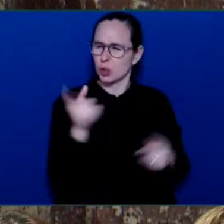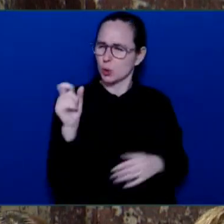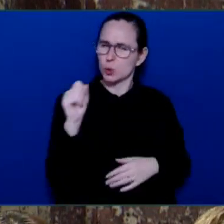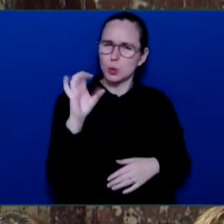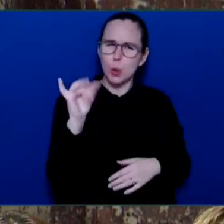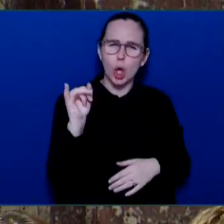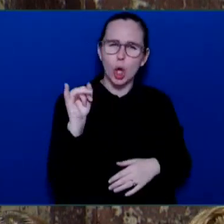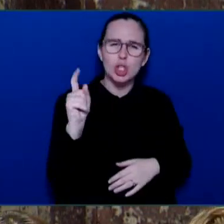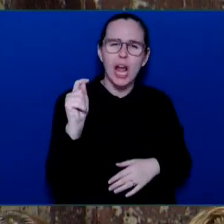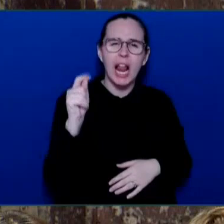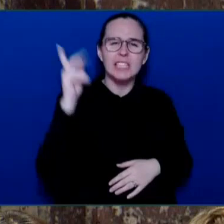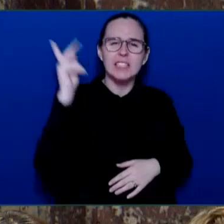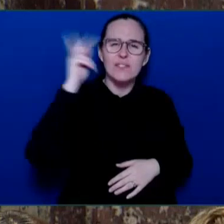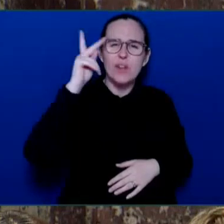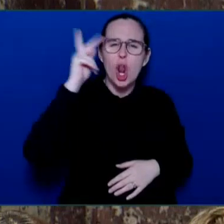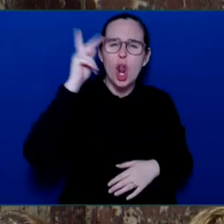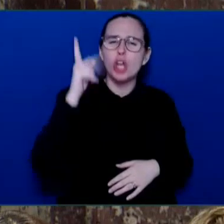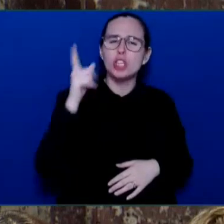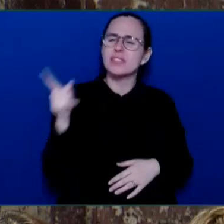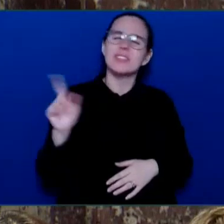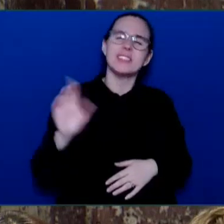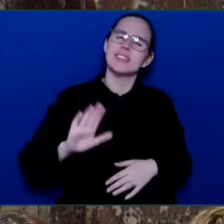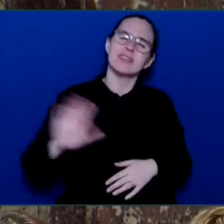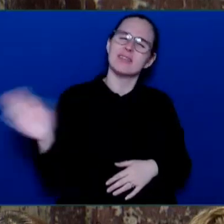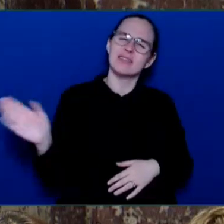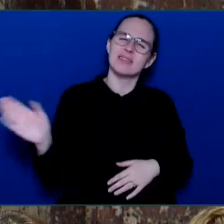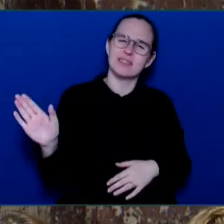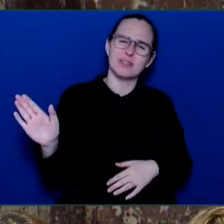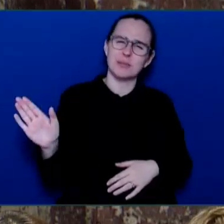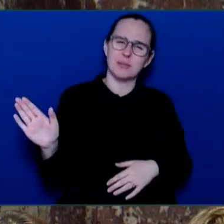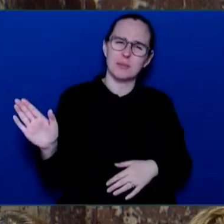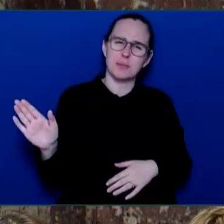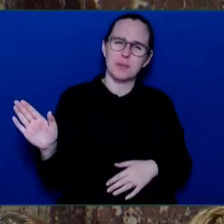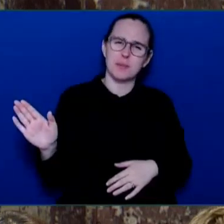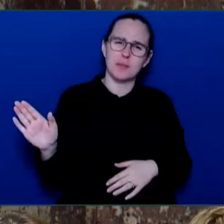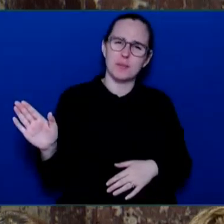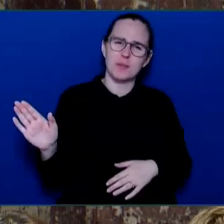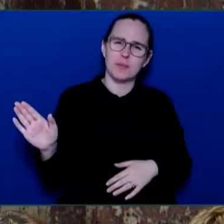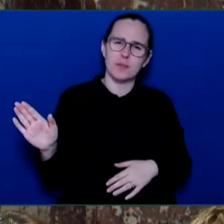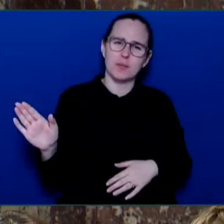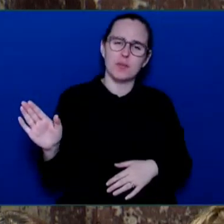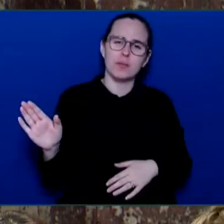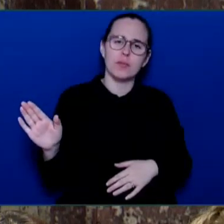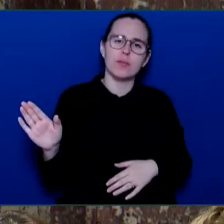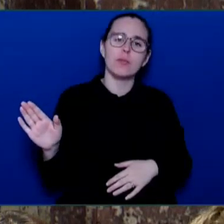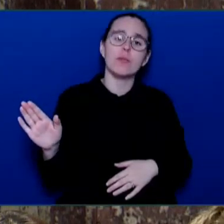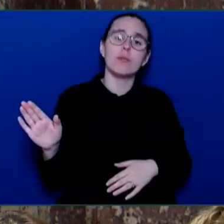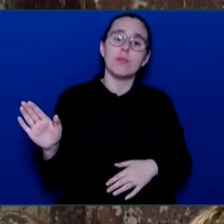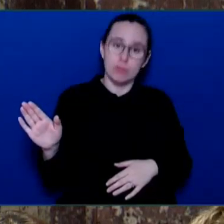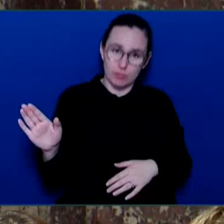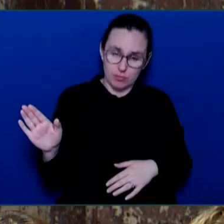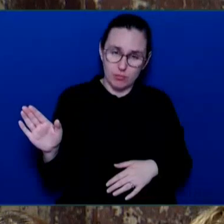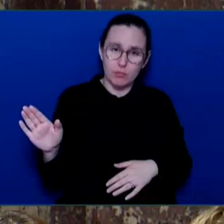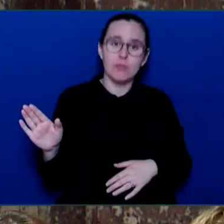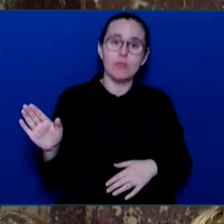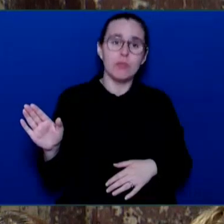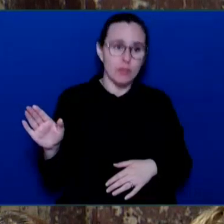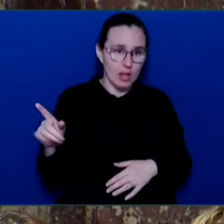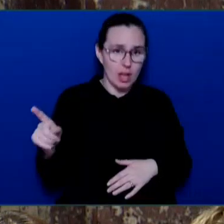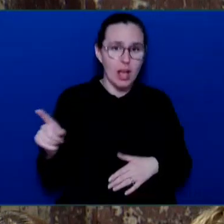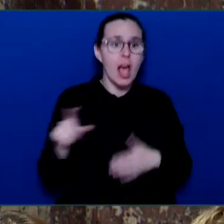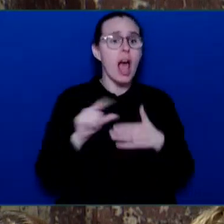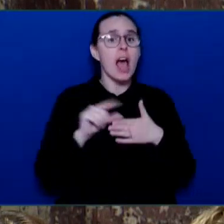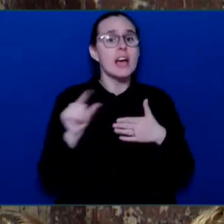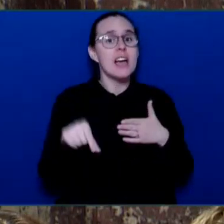build middle-class housing," end quote. He says that the NDP-built homes, the government-owned homes, will be, and I